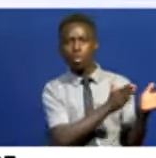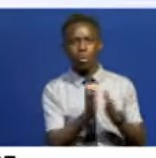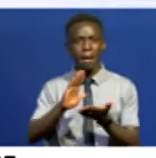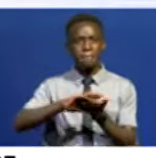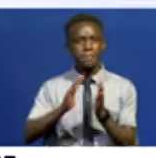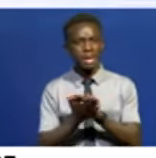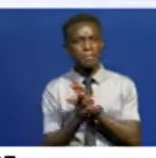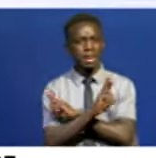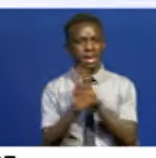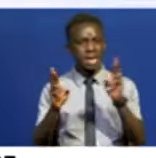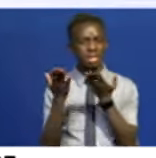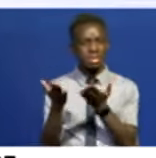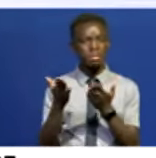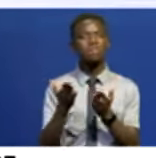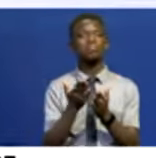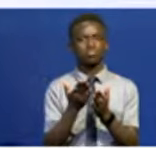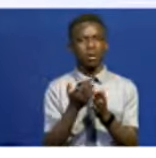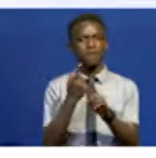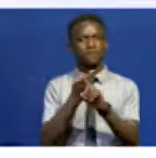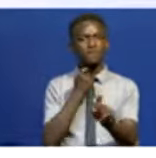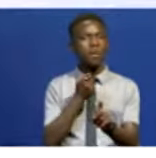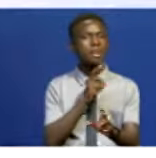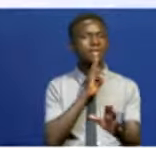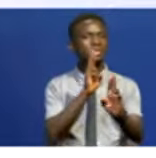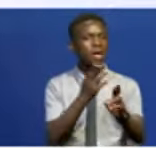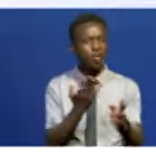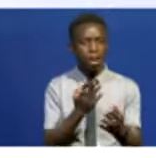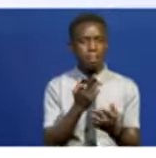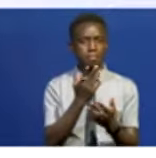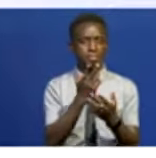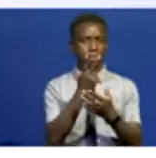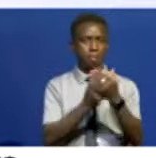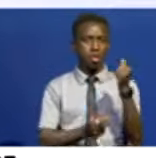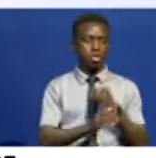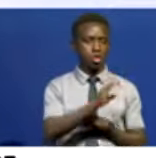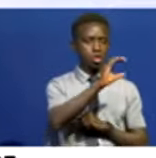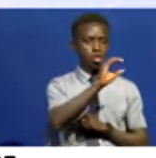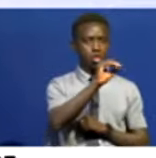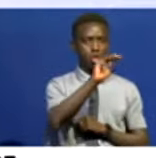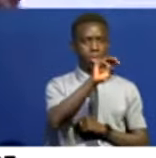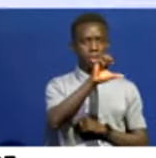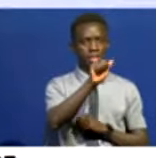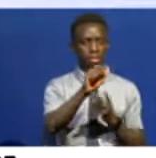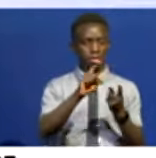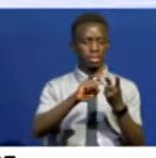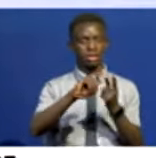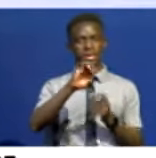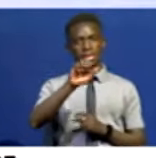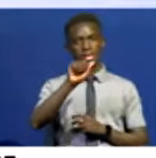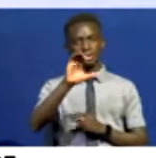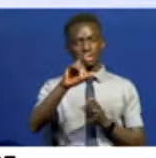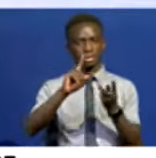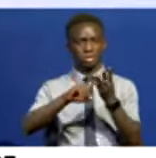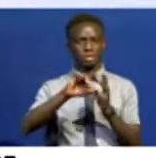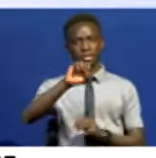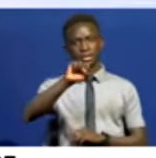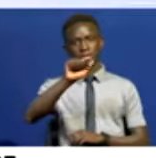a result of both COMESA, EAC, SADC combined into